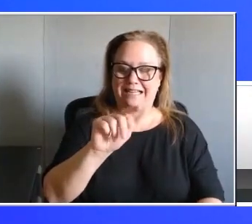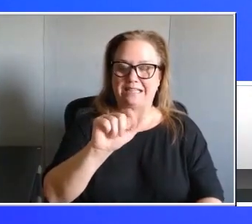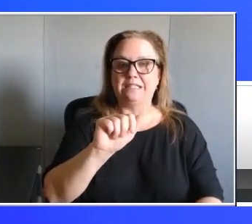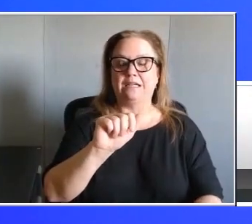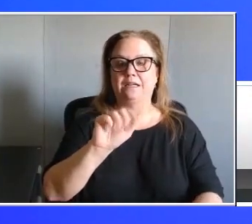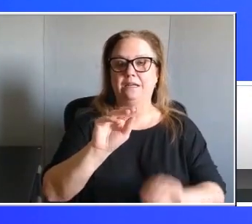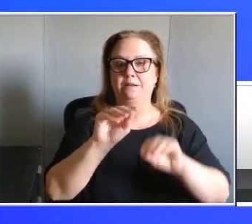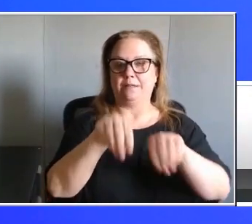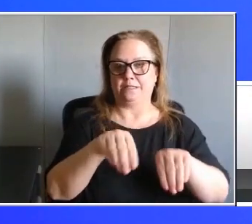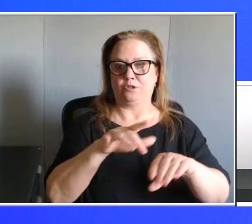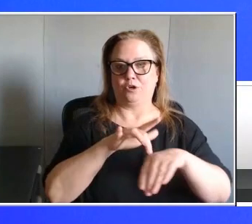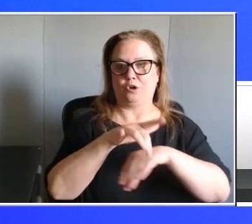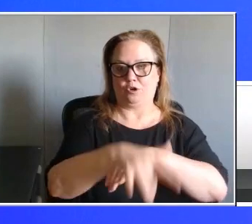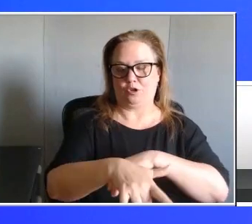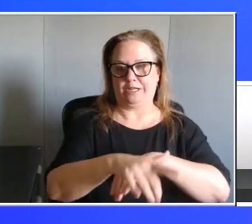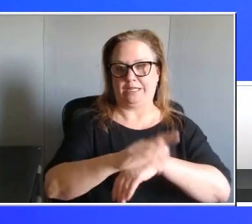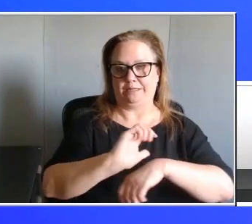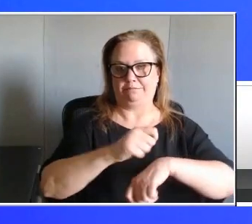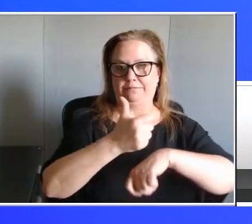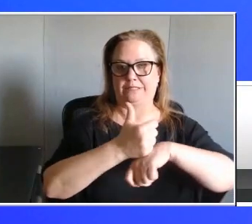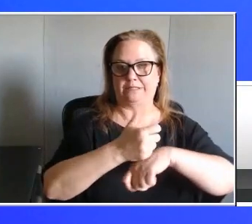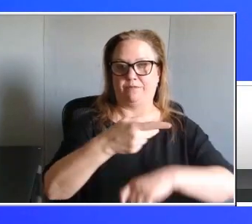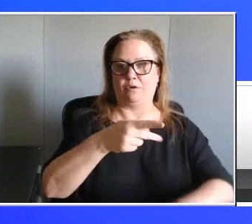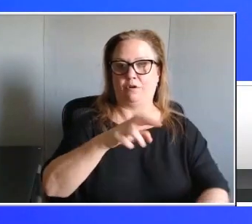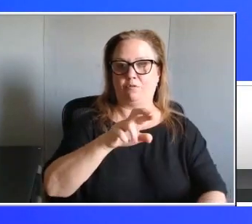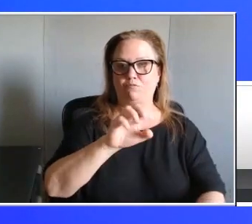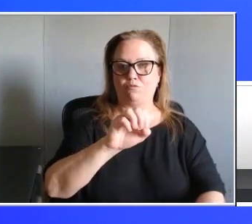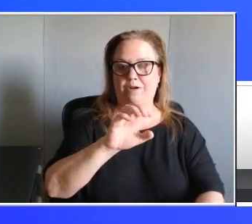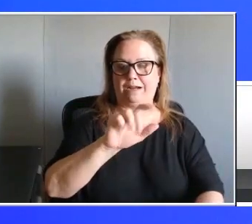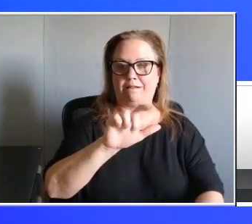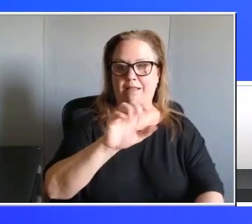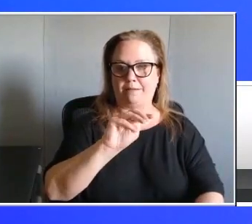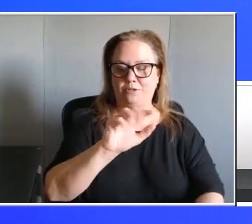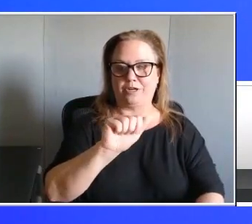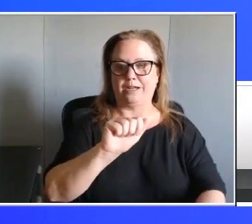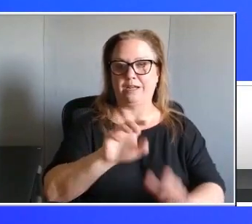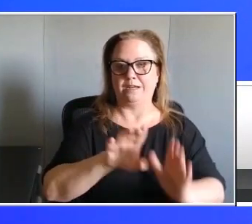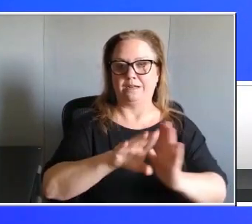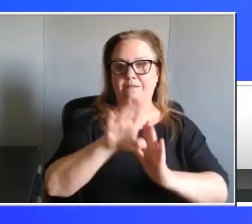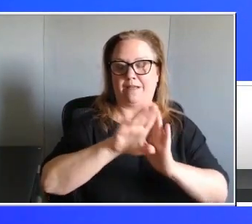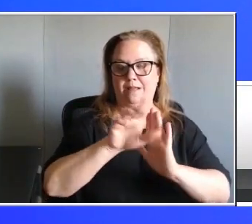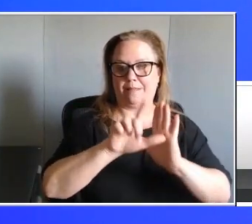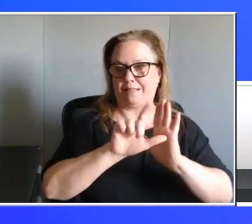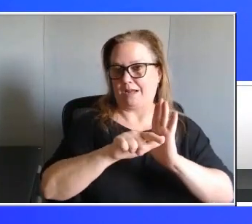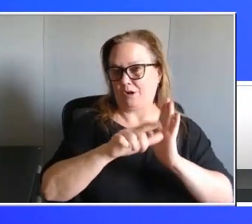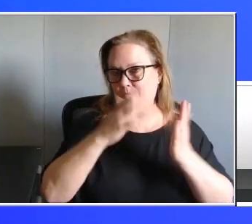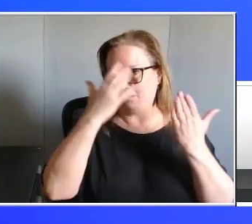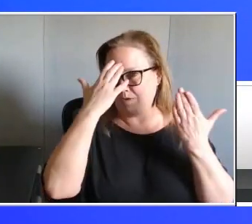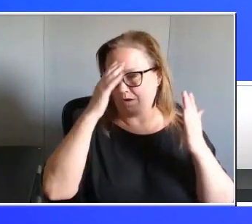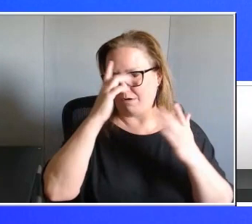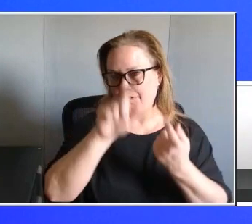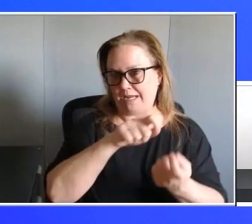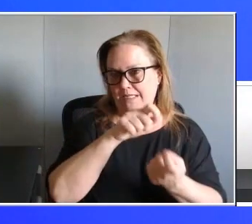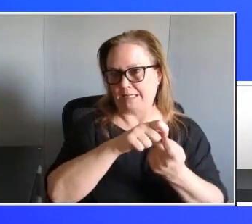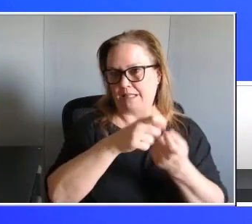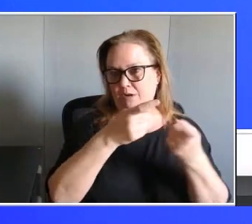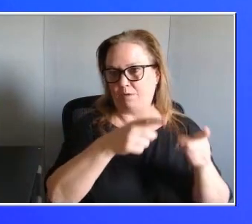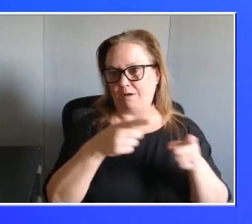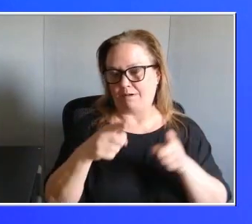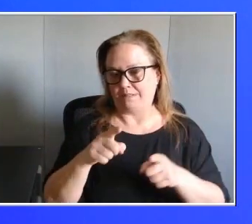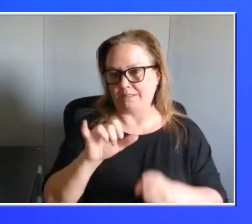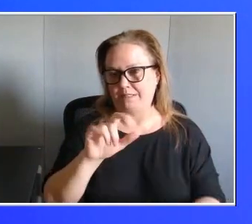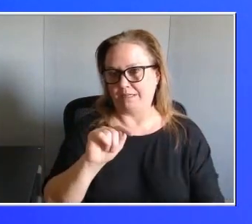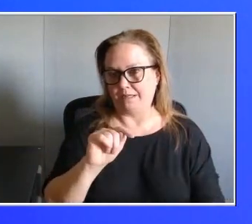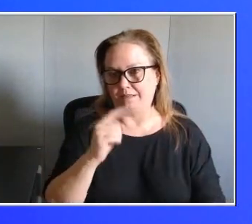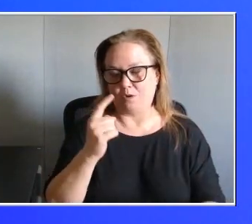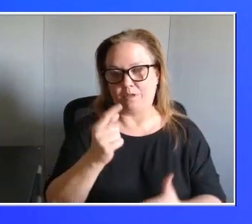in pregnancy sets the stage for preeclampsia to develop later on. So we don't exactly know what causes it, and the only